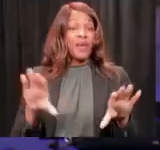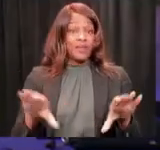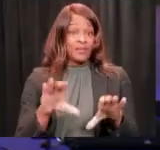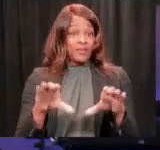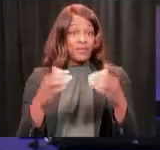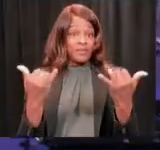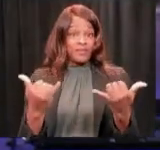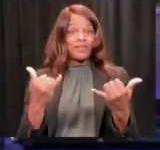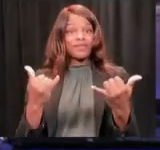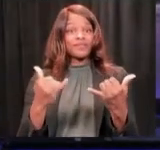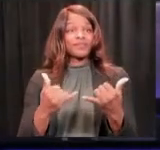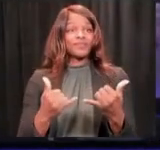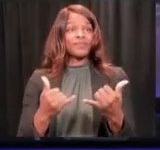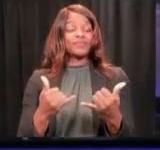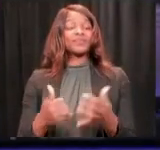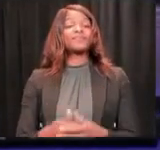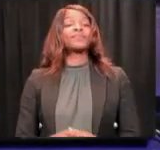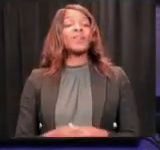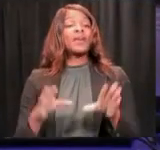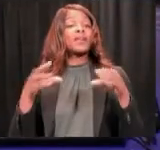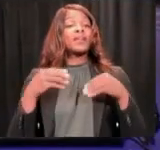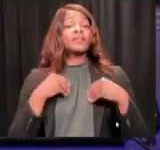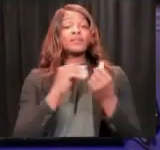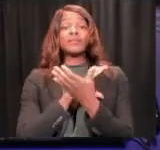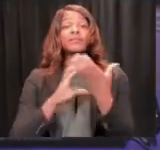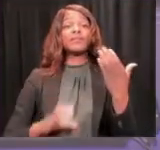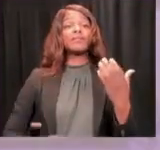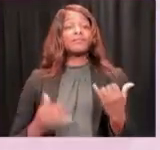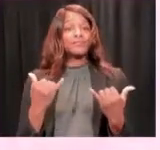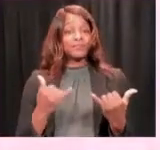right now, right? I want you to accept Christ right now.